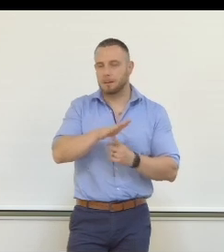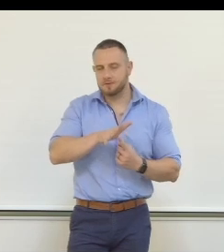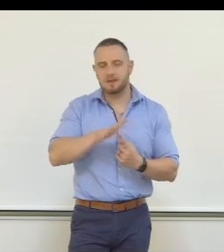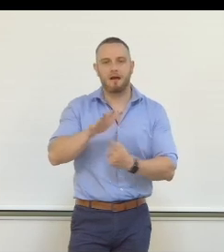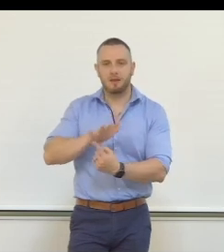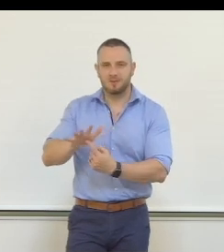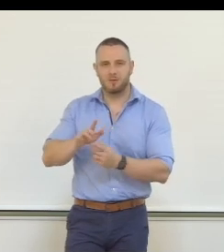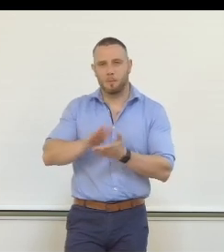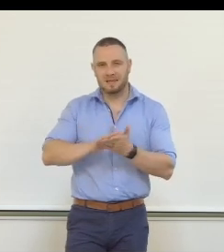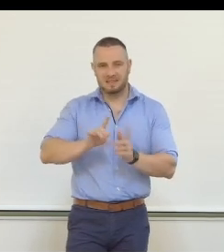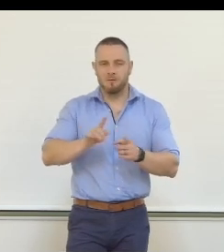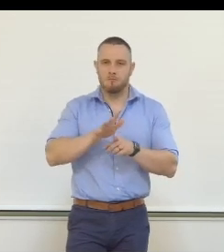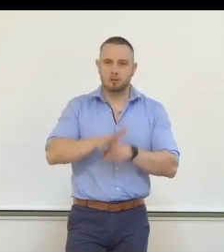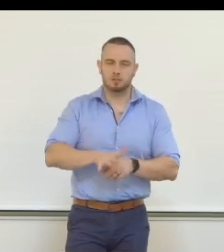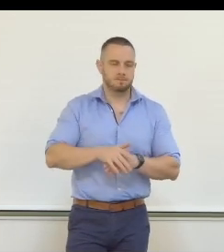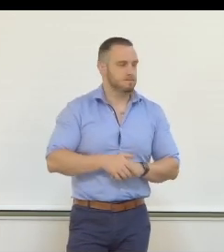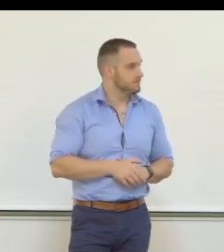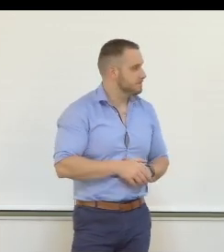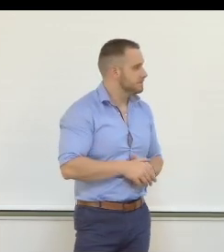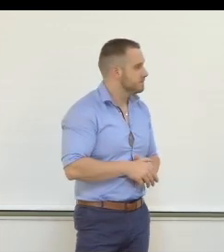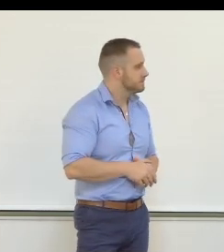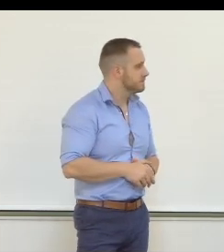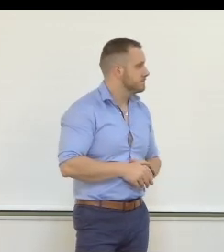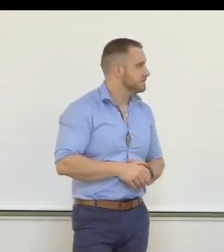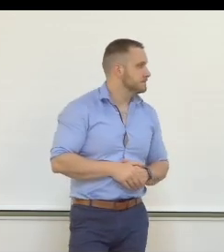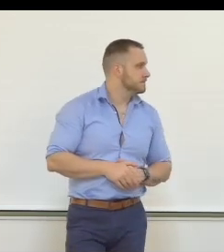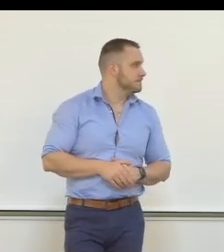have vacuum chambers.